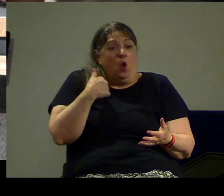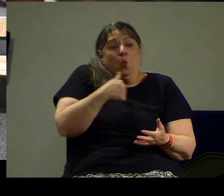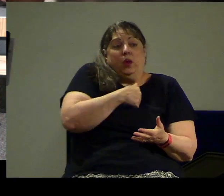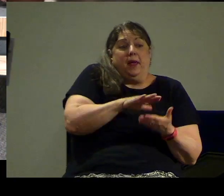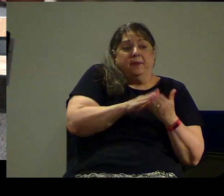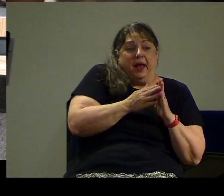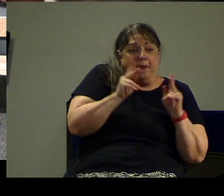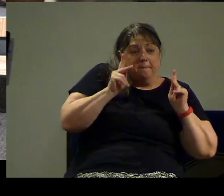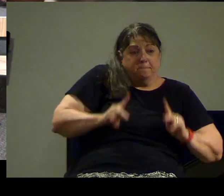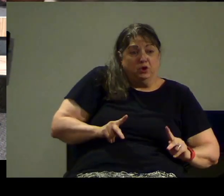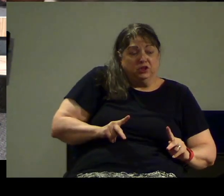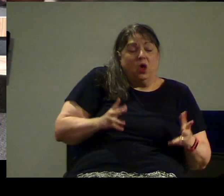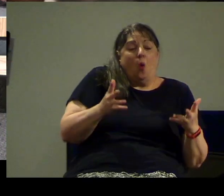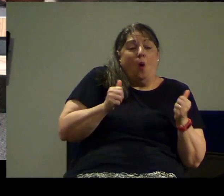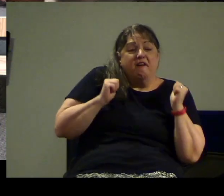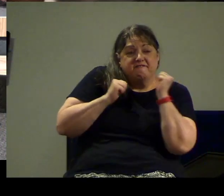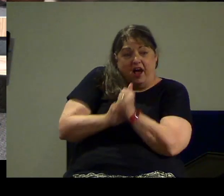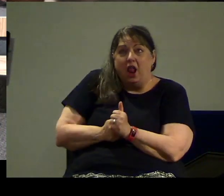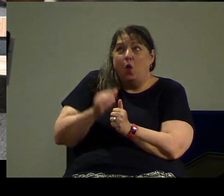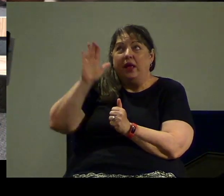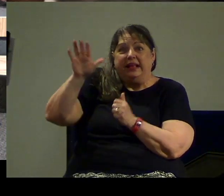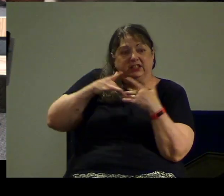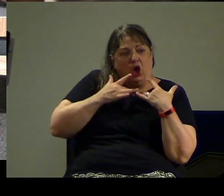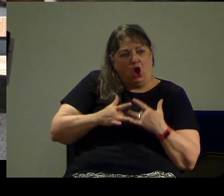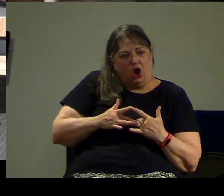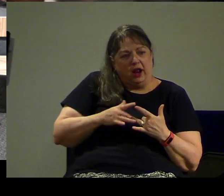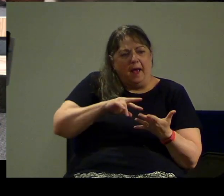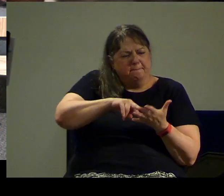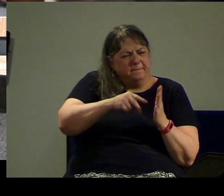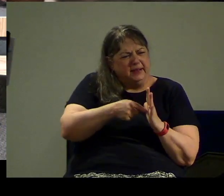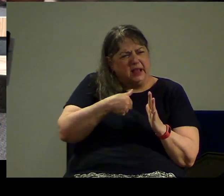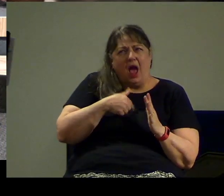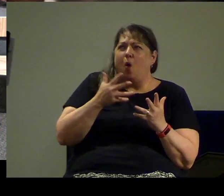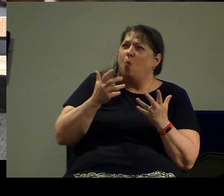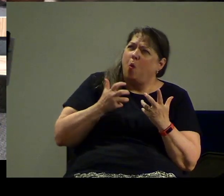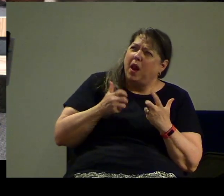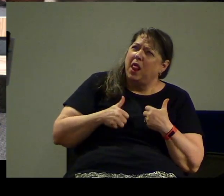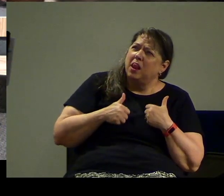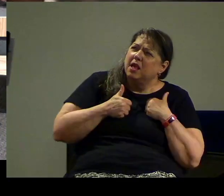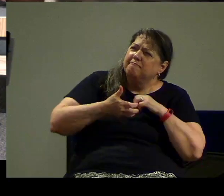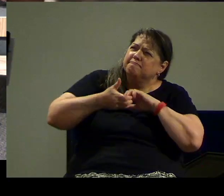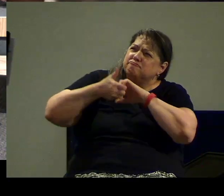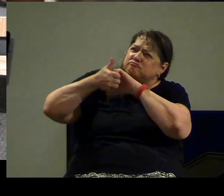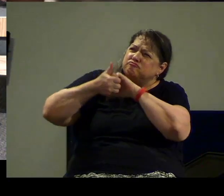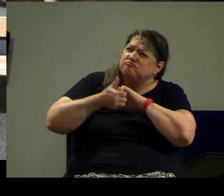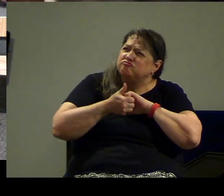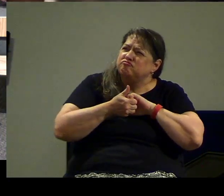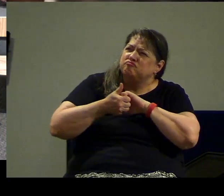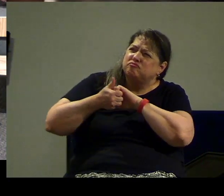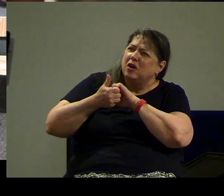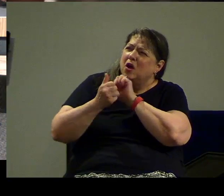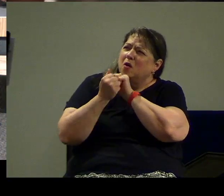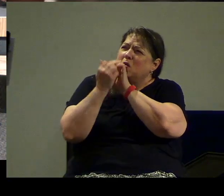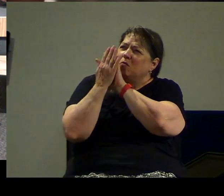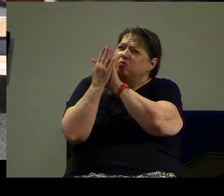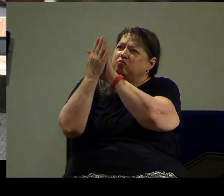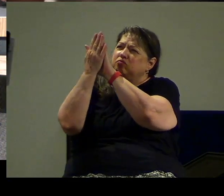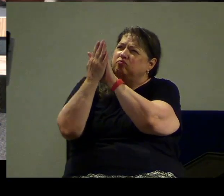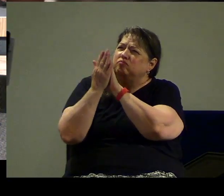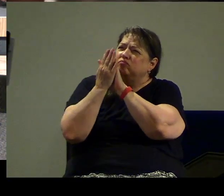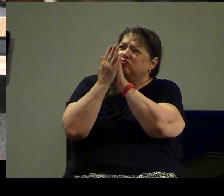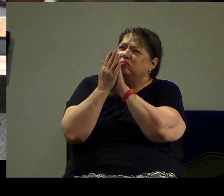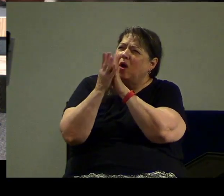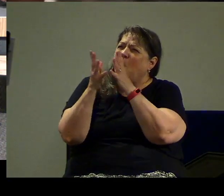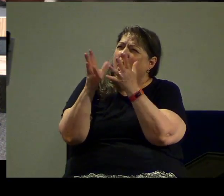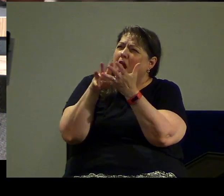I wanted to live in the presence of God so that I could know him, that I could hear his voice, and that